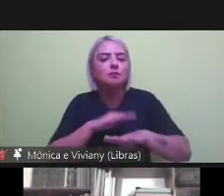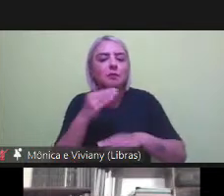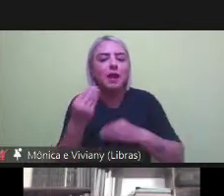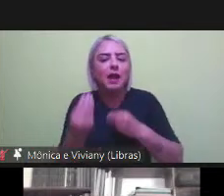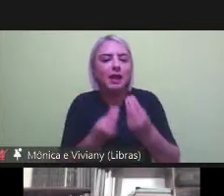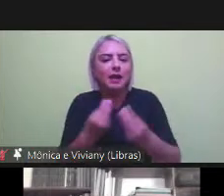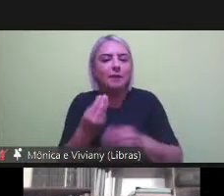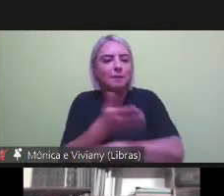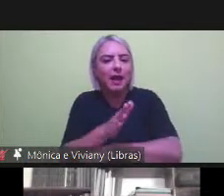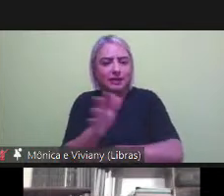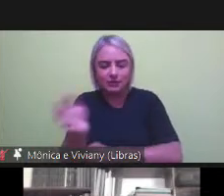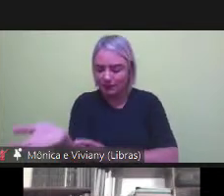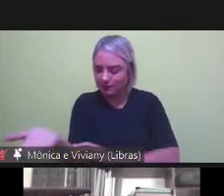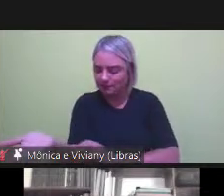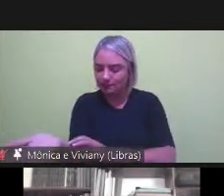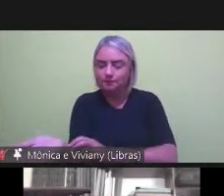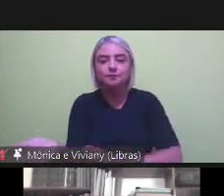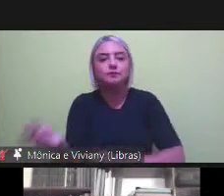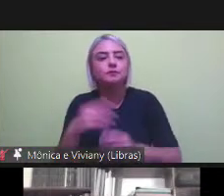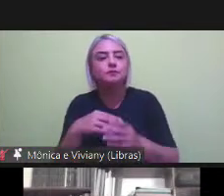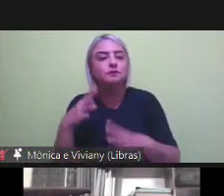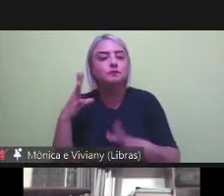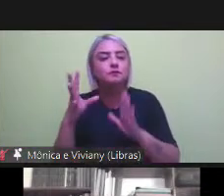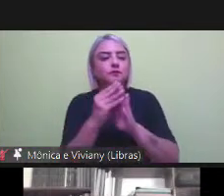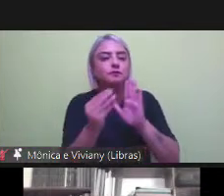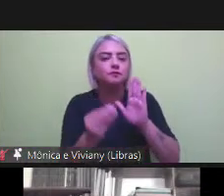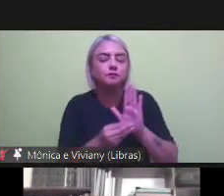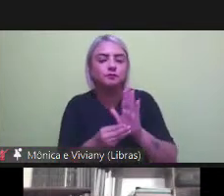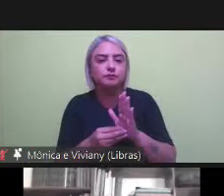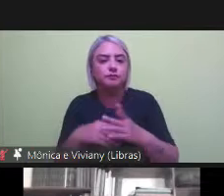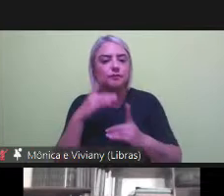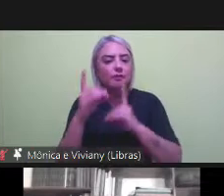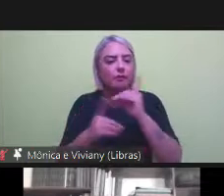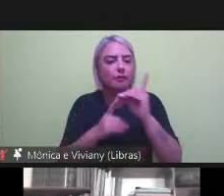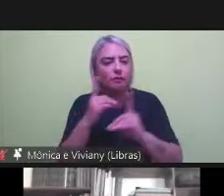more practical aspects. And so the content